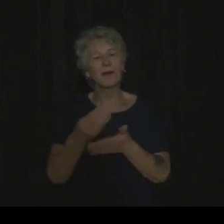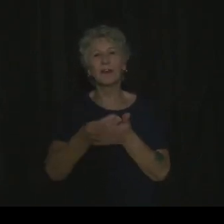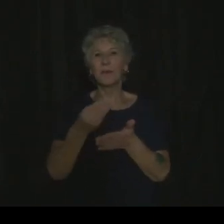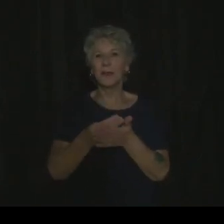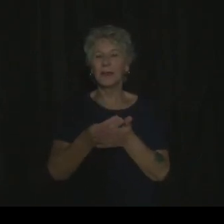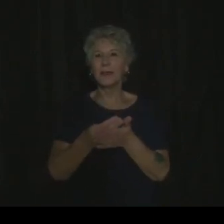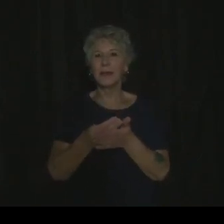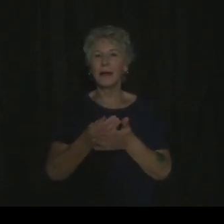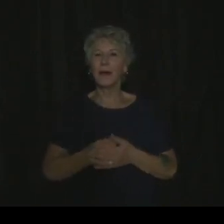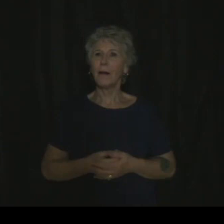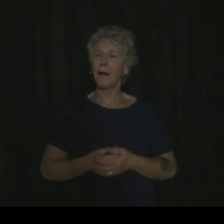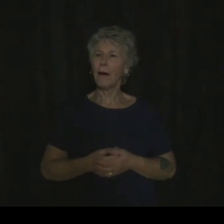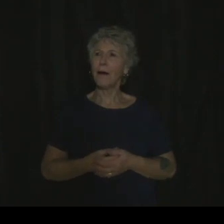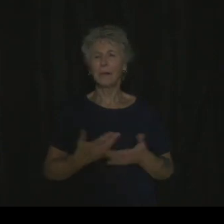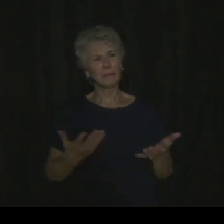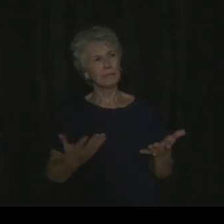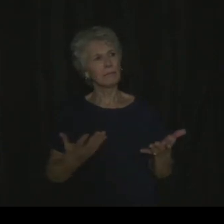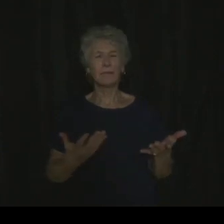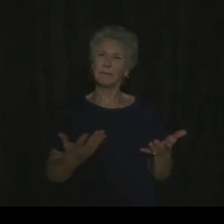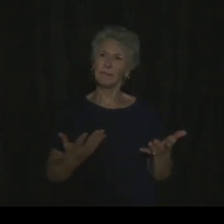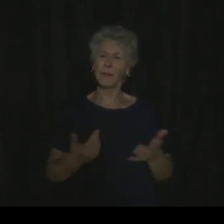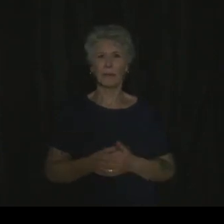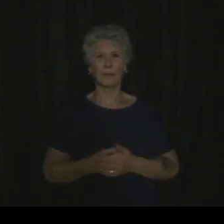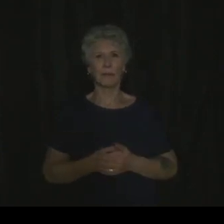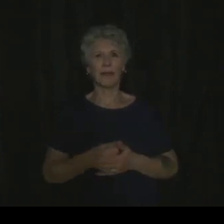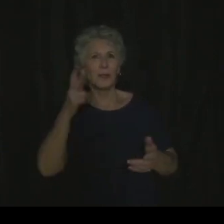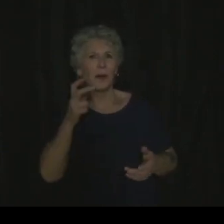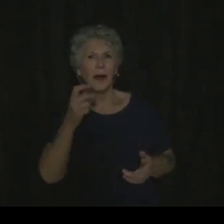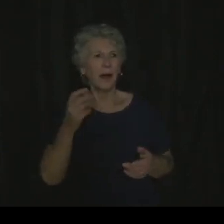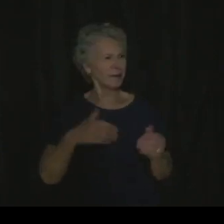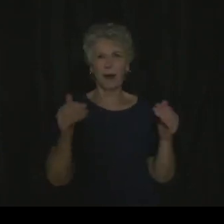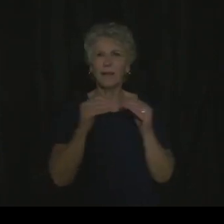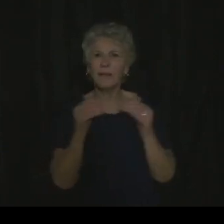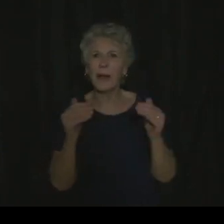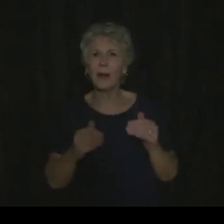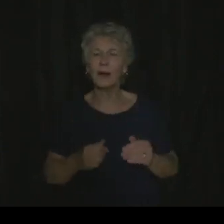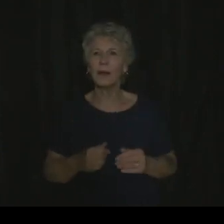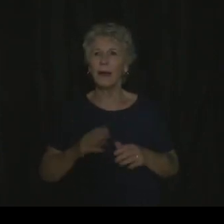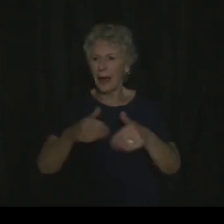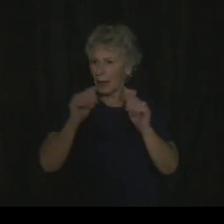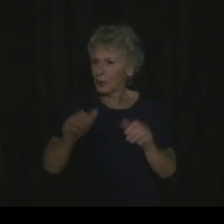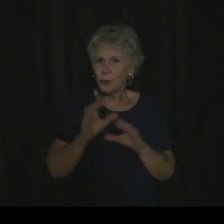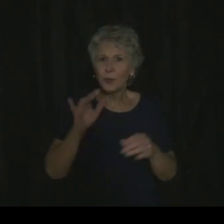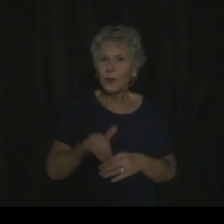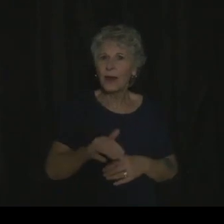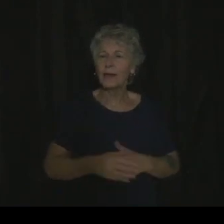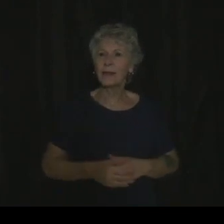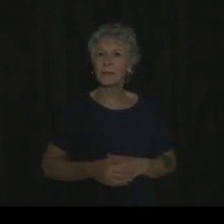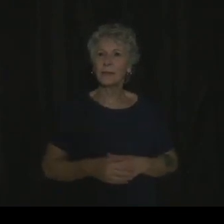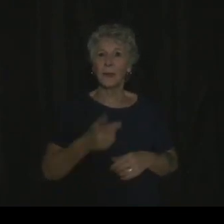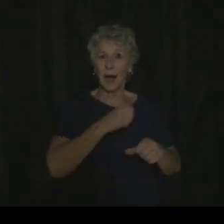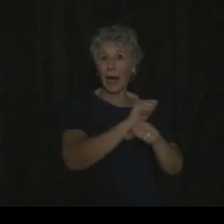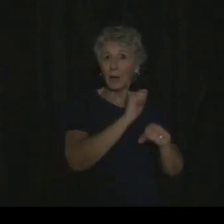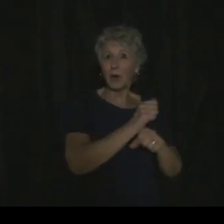hours. And you can hear the voices, that's not fair. How can you do that? You see,